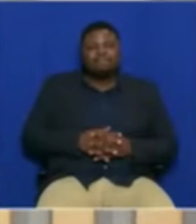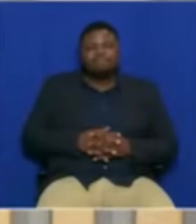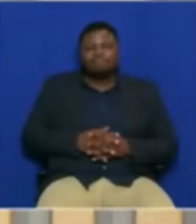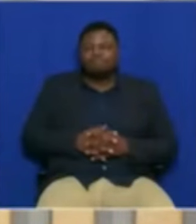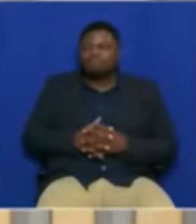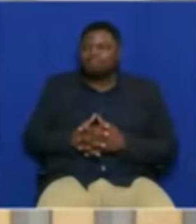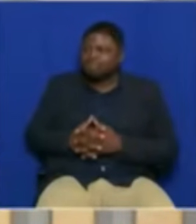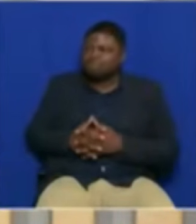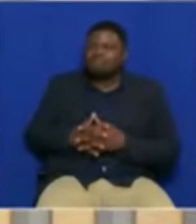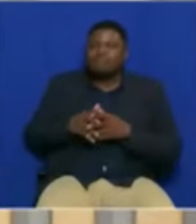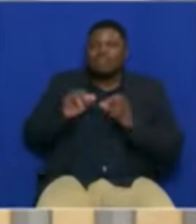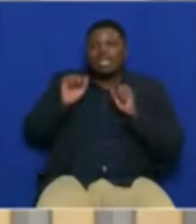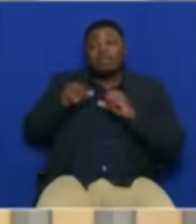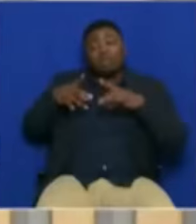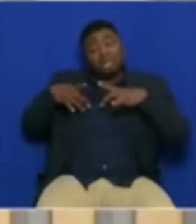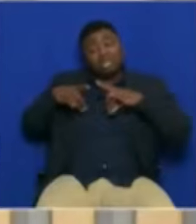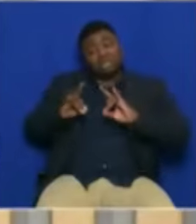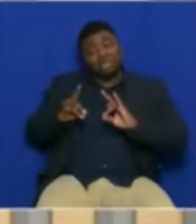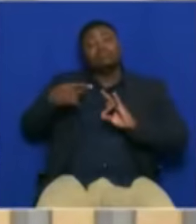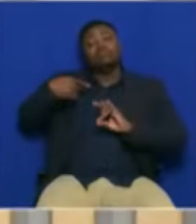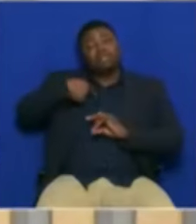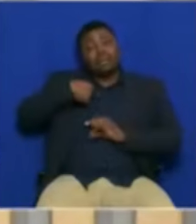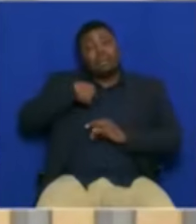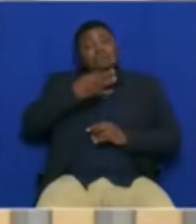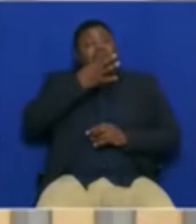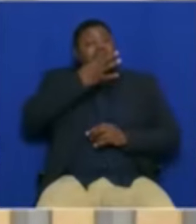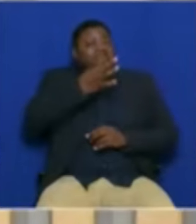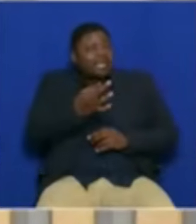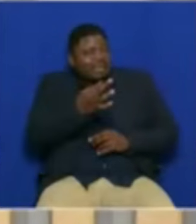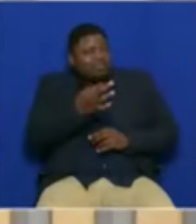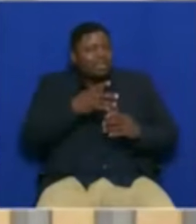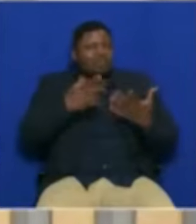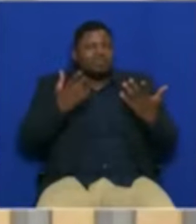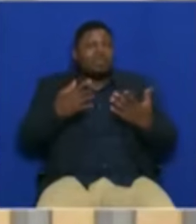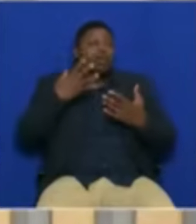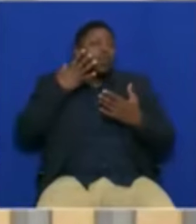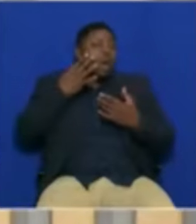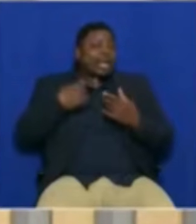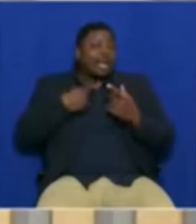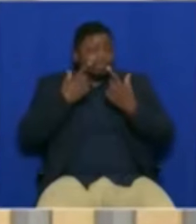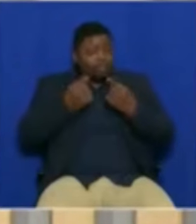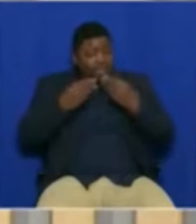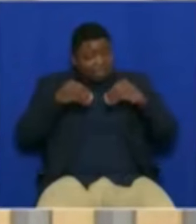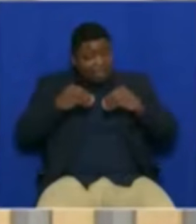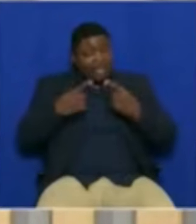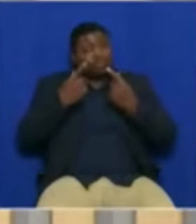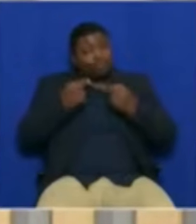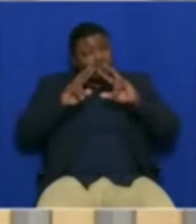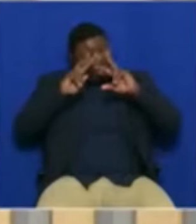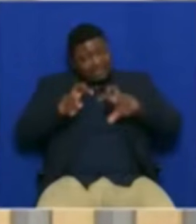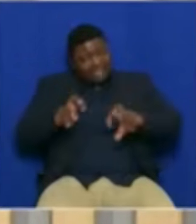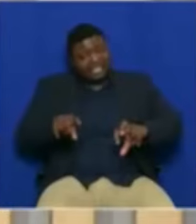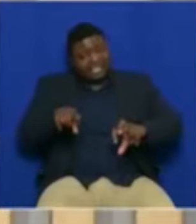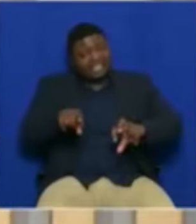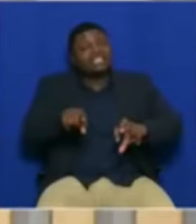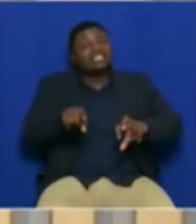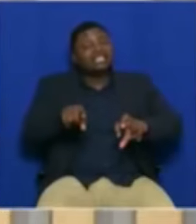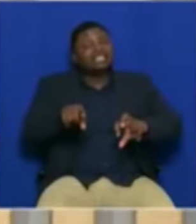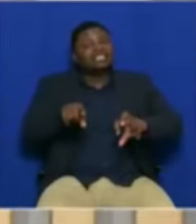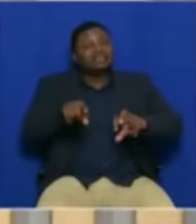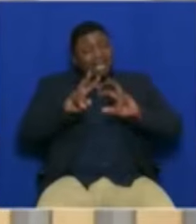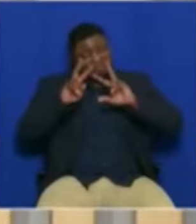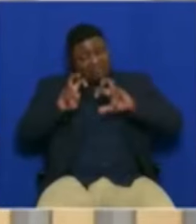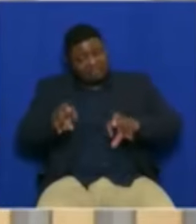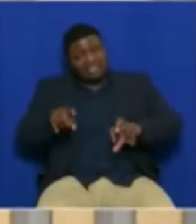is that during the course of whatever investigation that I am busy working with, and they come, and I come